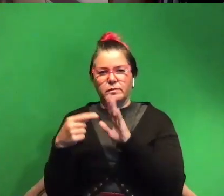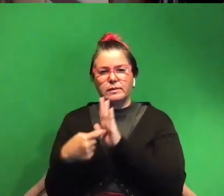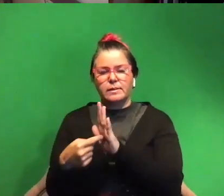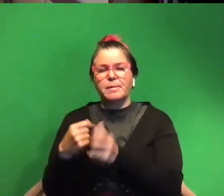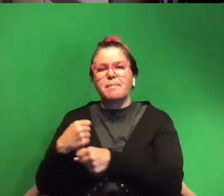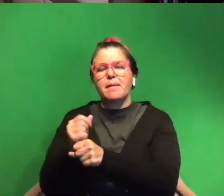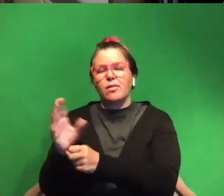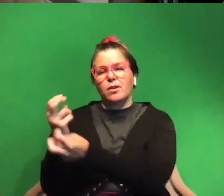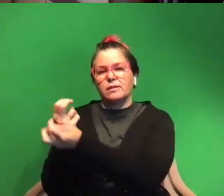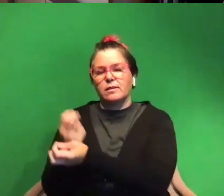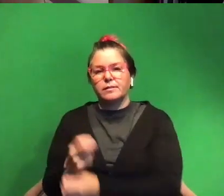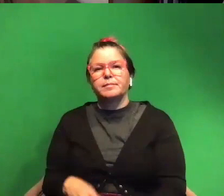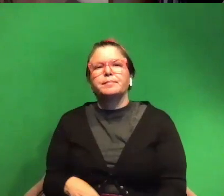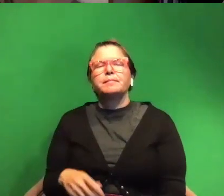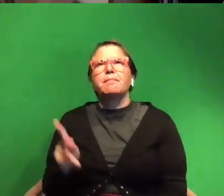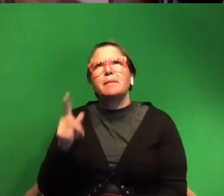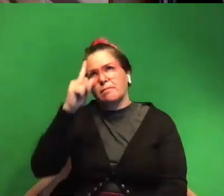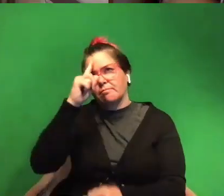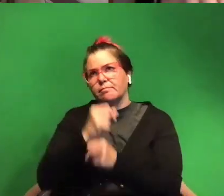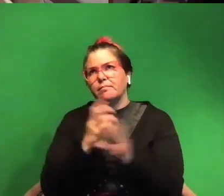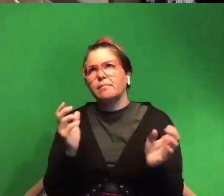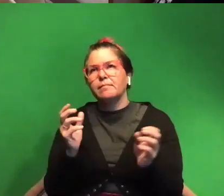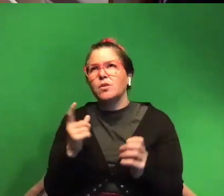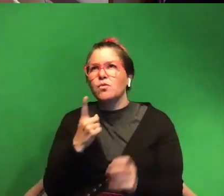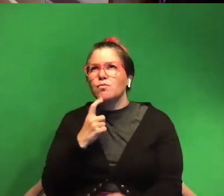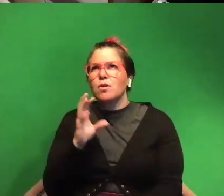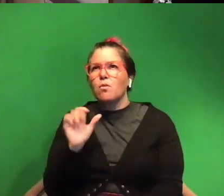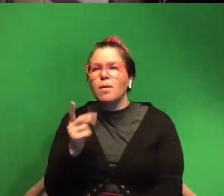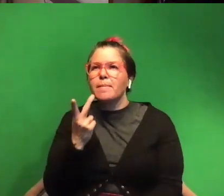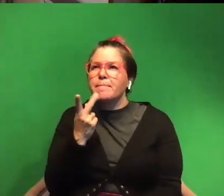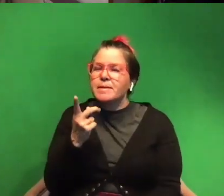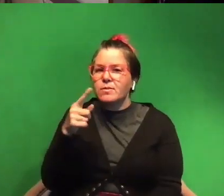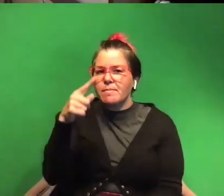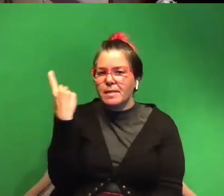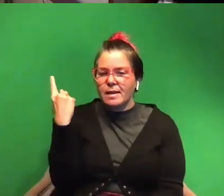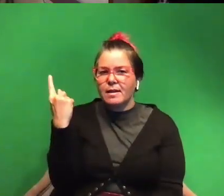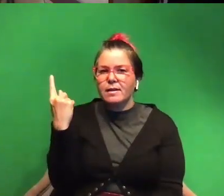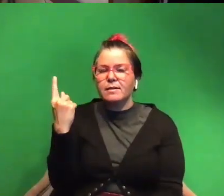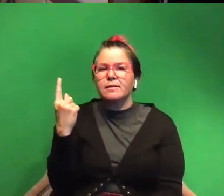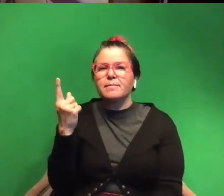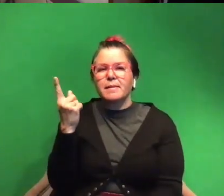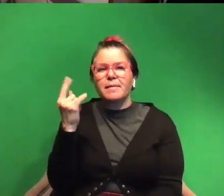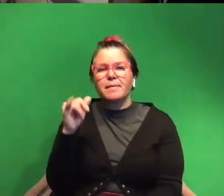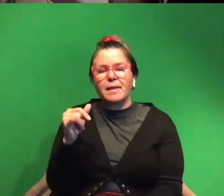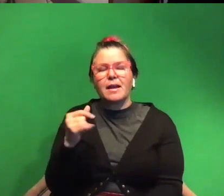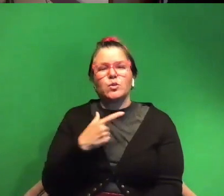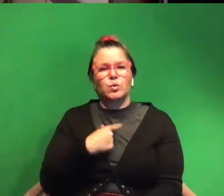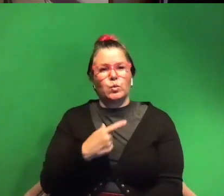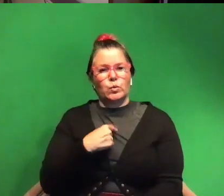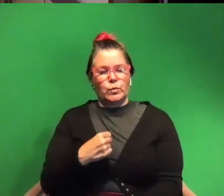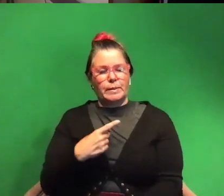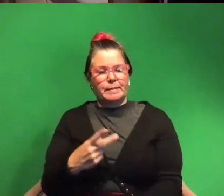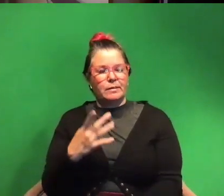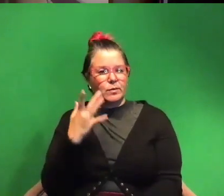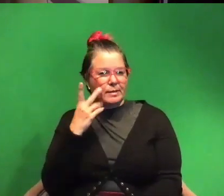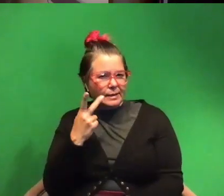their skeletons. So a lot of people think of like red corals or pink or black corals because that's the kind of jewelry they may have seen.